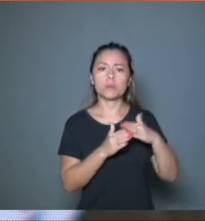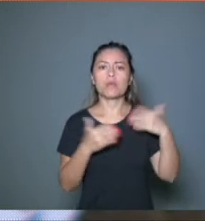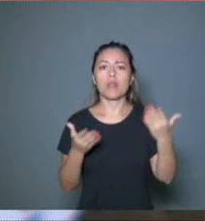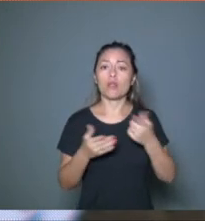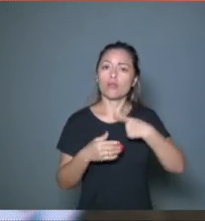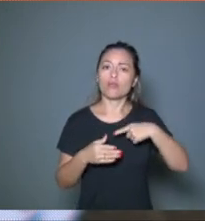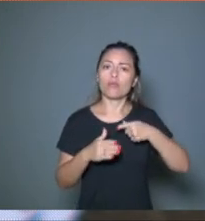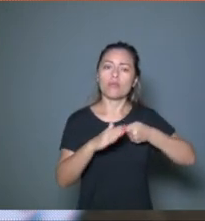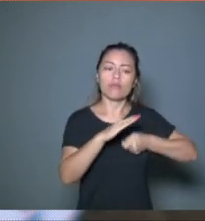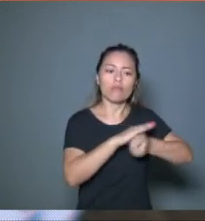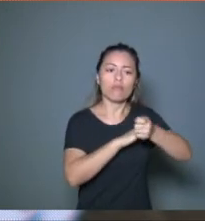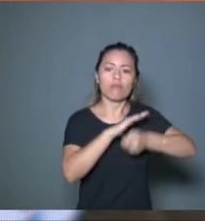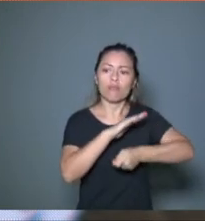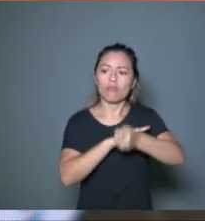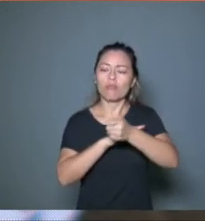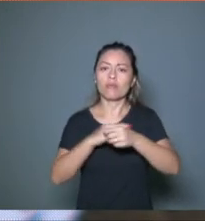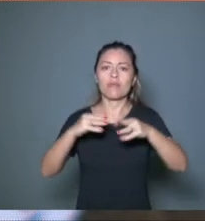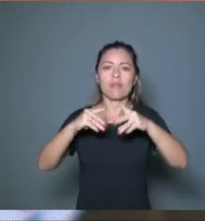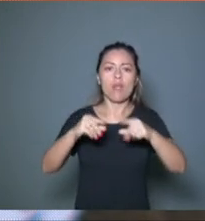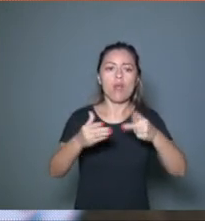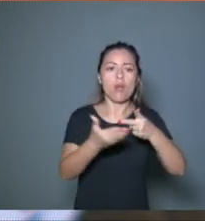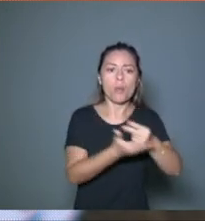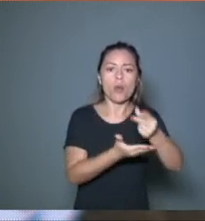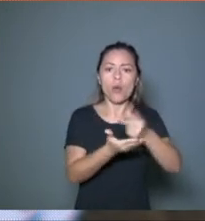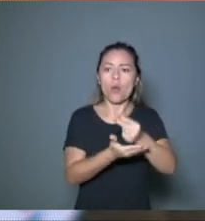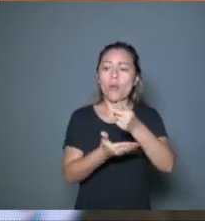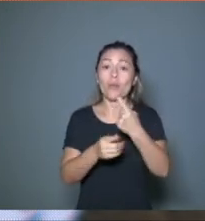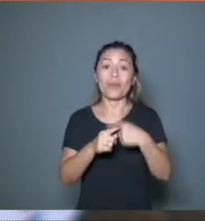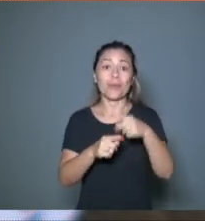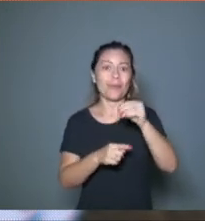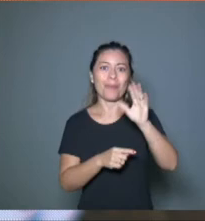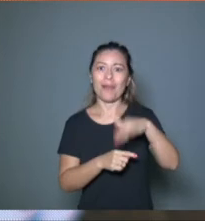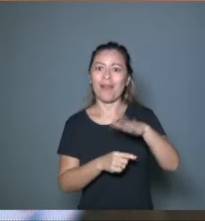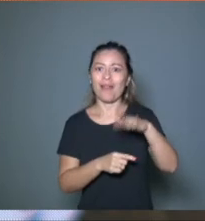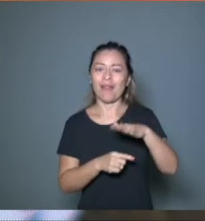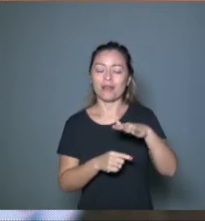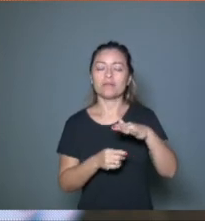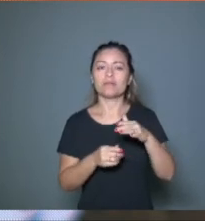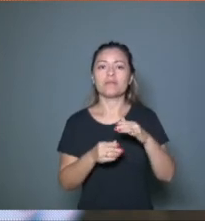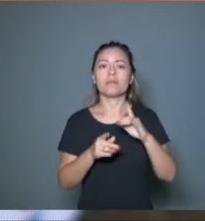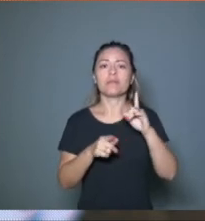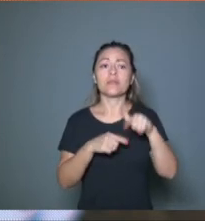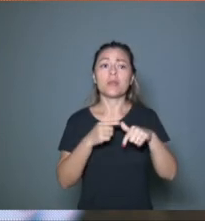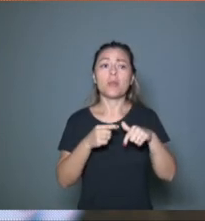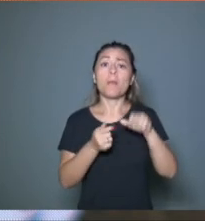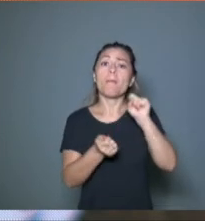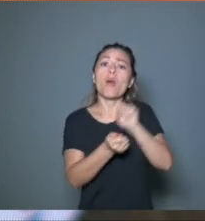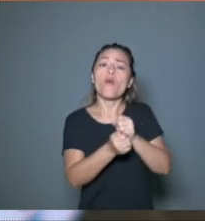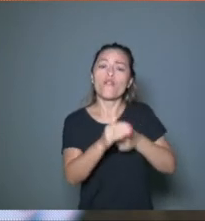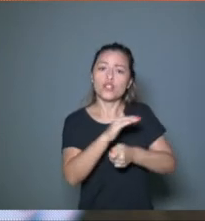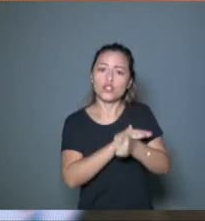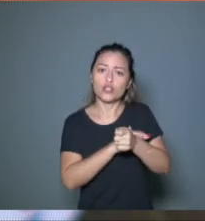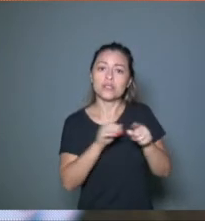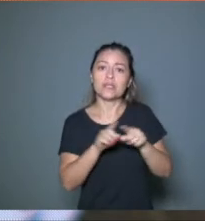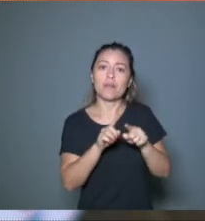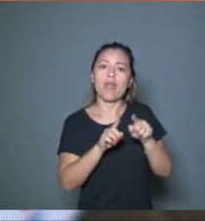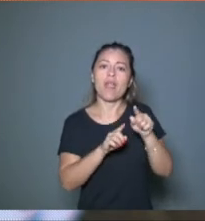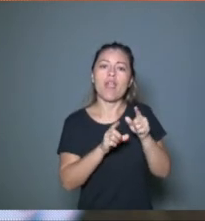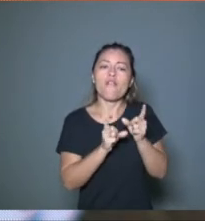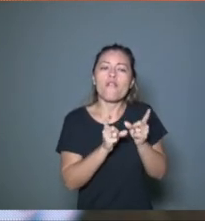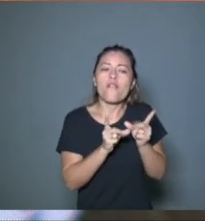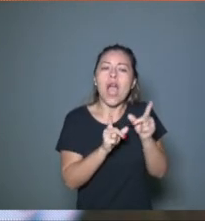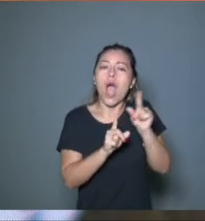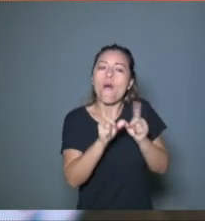We've invested heavily in land over the years. We bought a lot of land when it